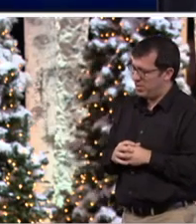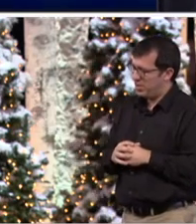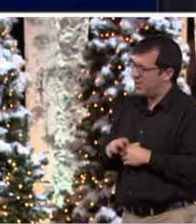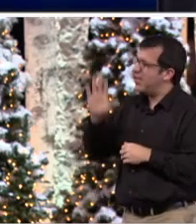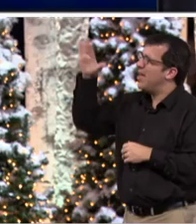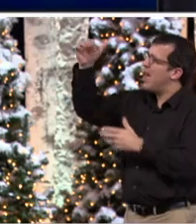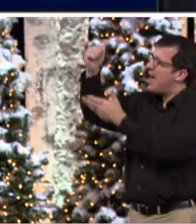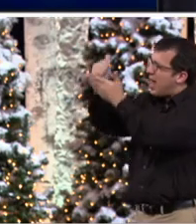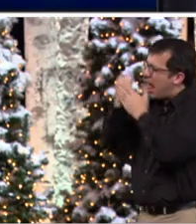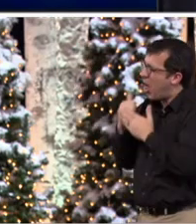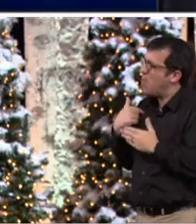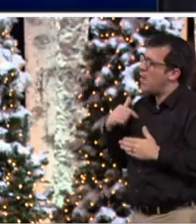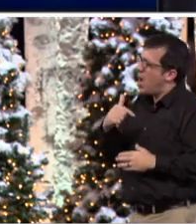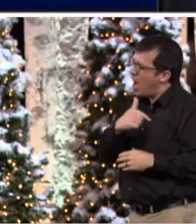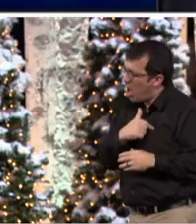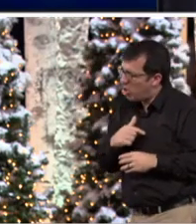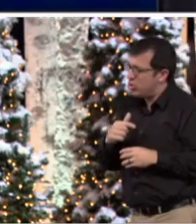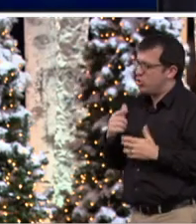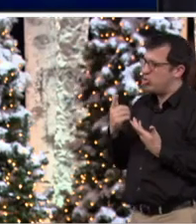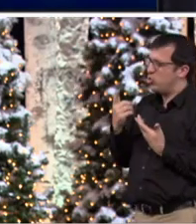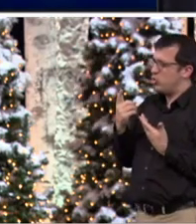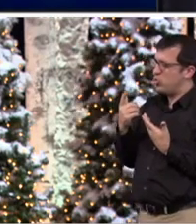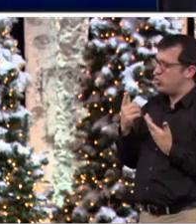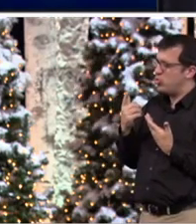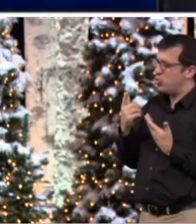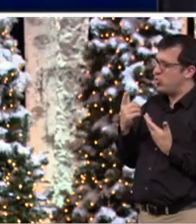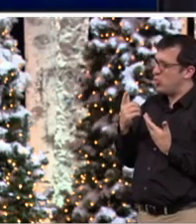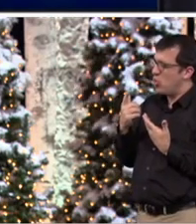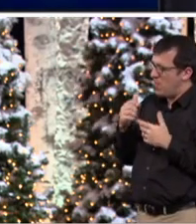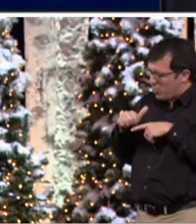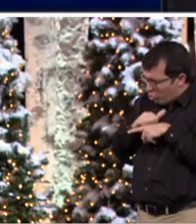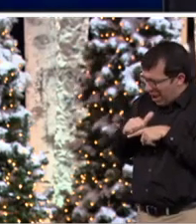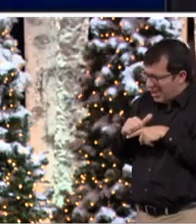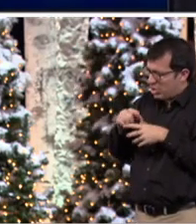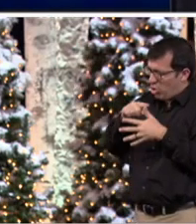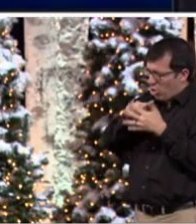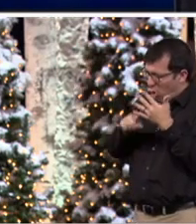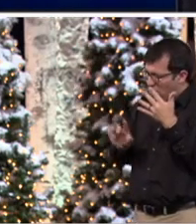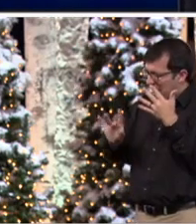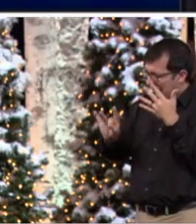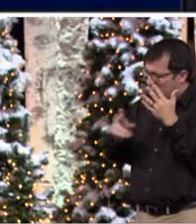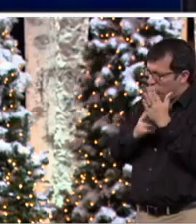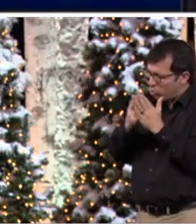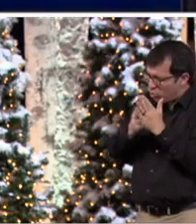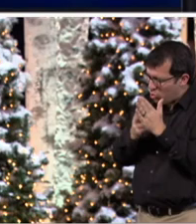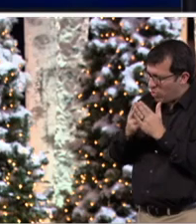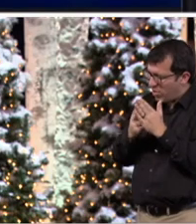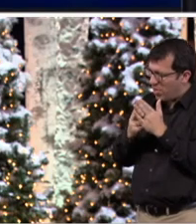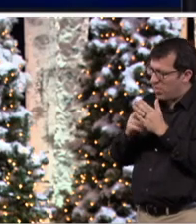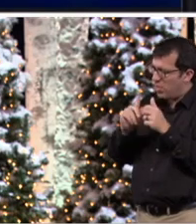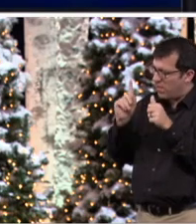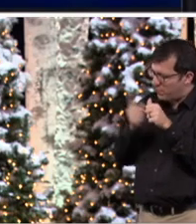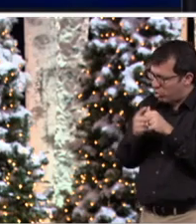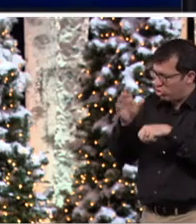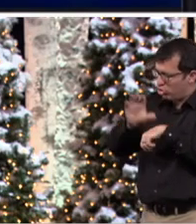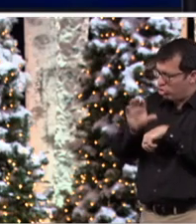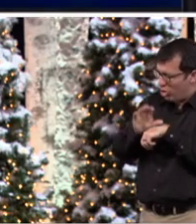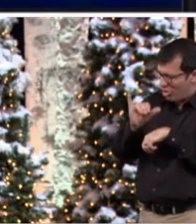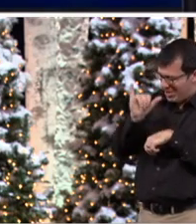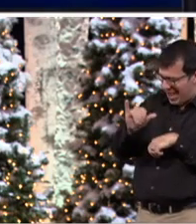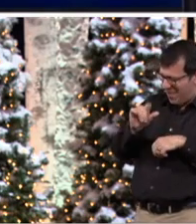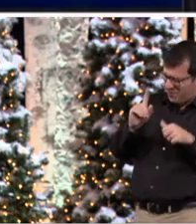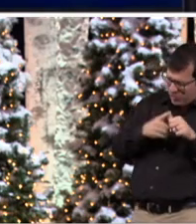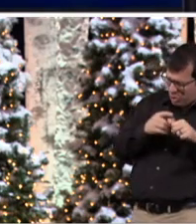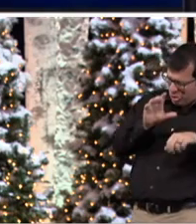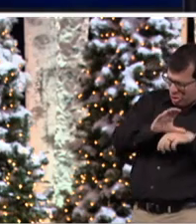Help us to incorporate and practice these eight truths from your word in the first church. On the first day,